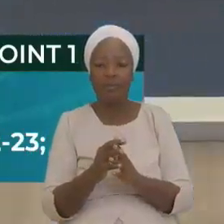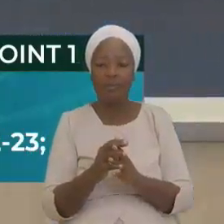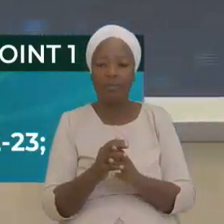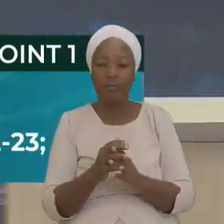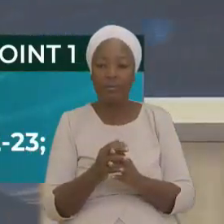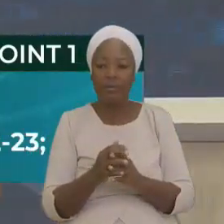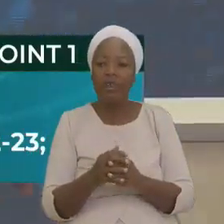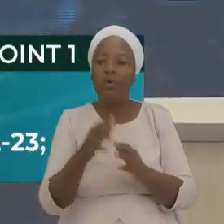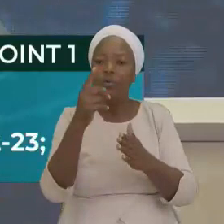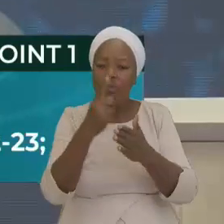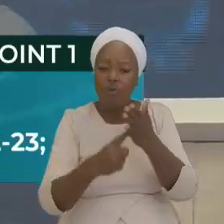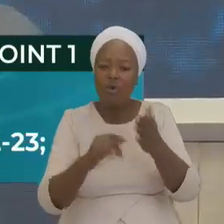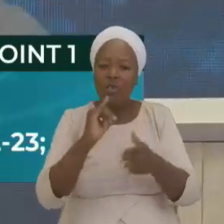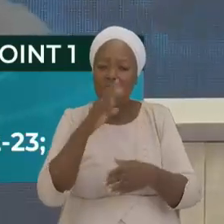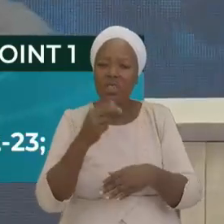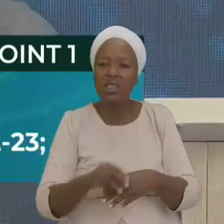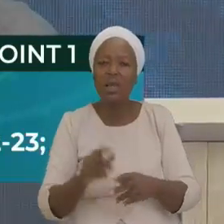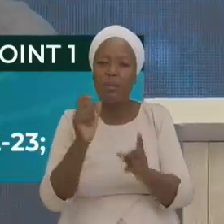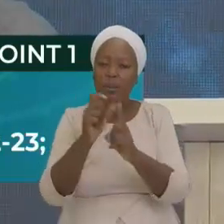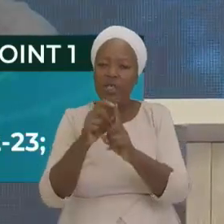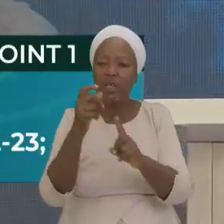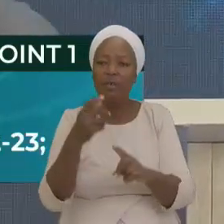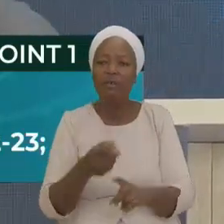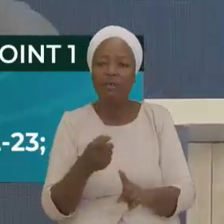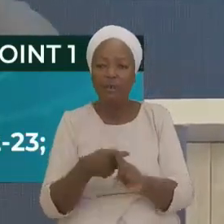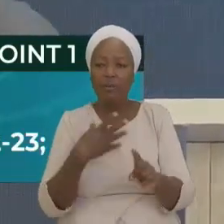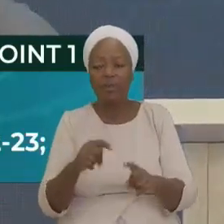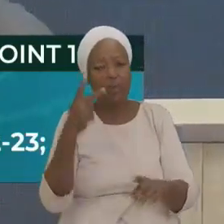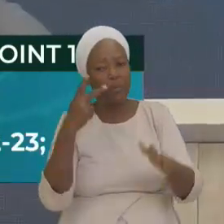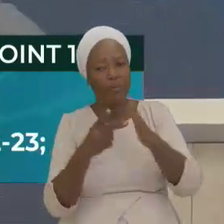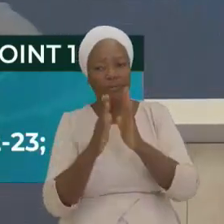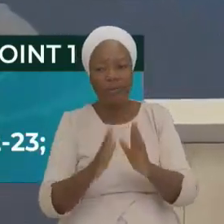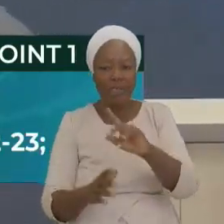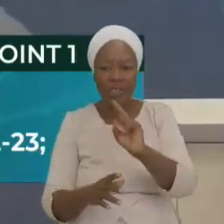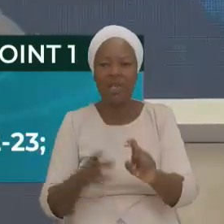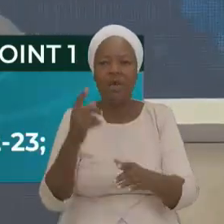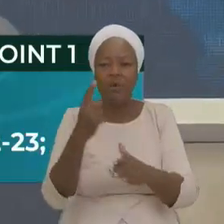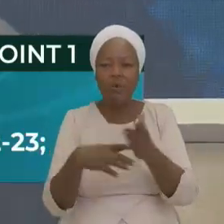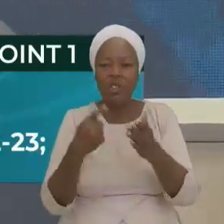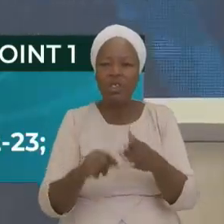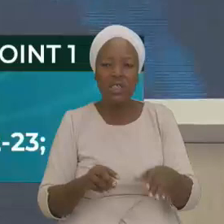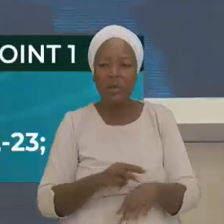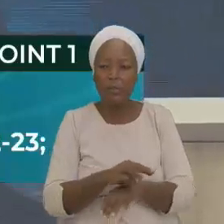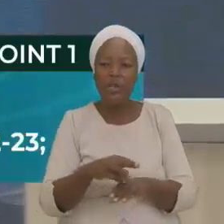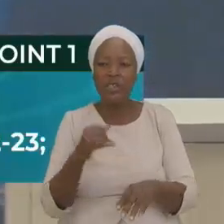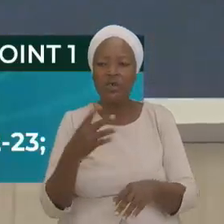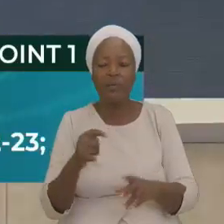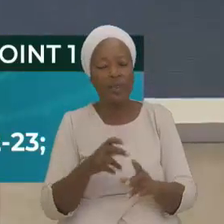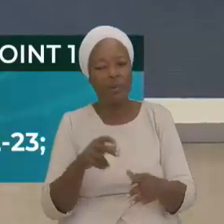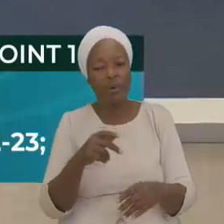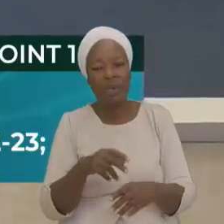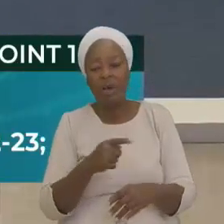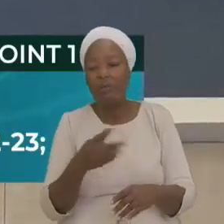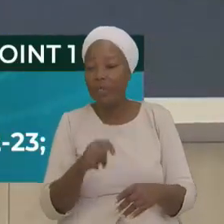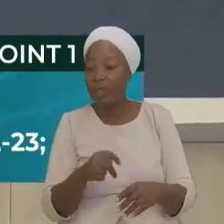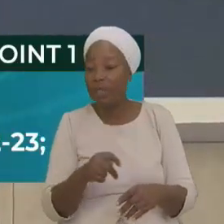What's the message of the prophet? What's the ministry of the prophet?